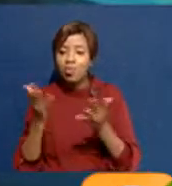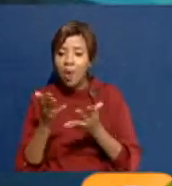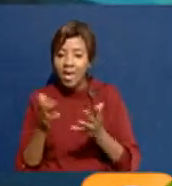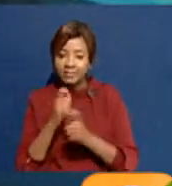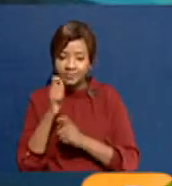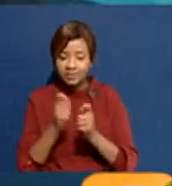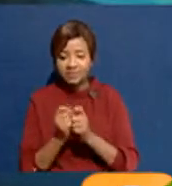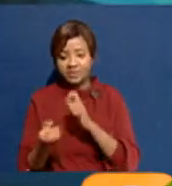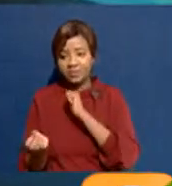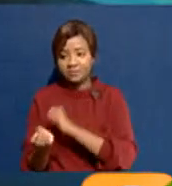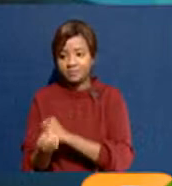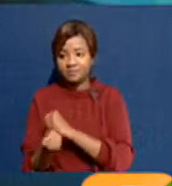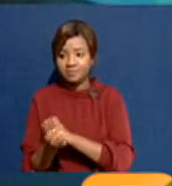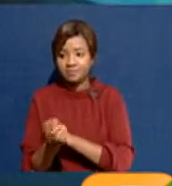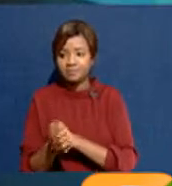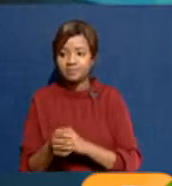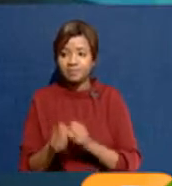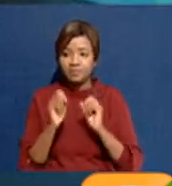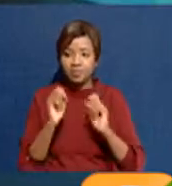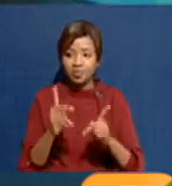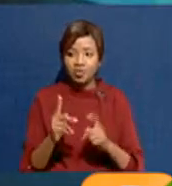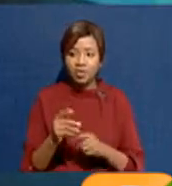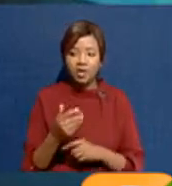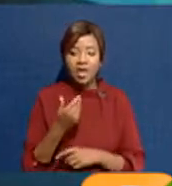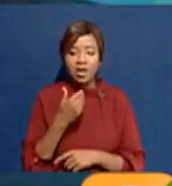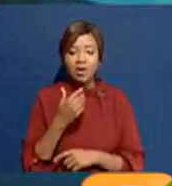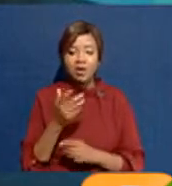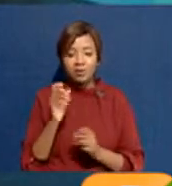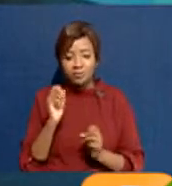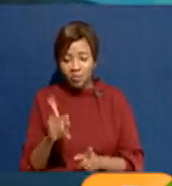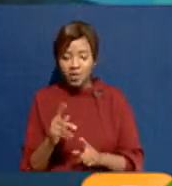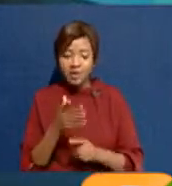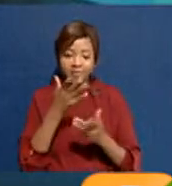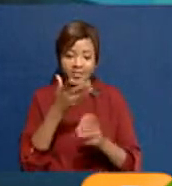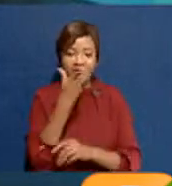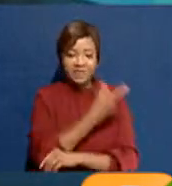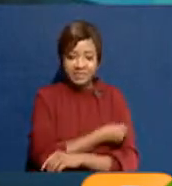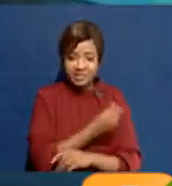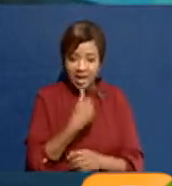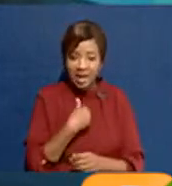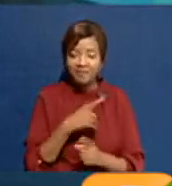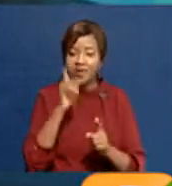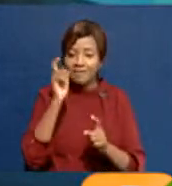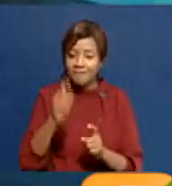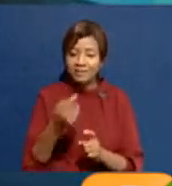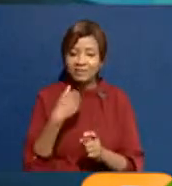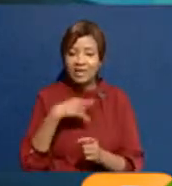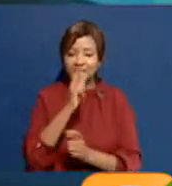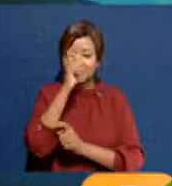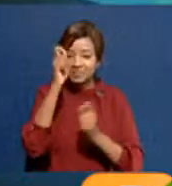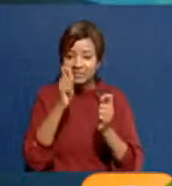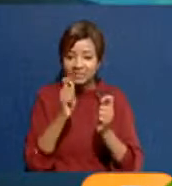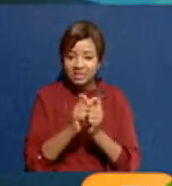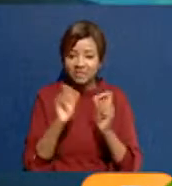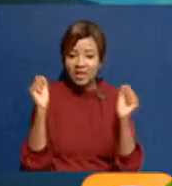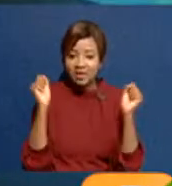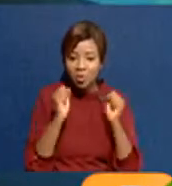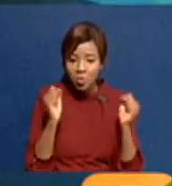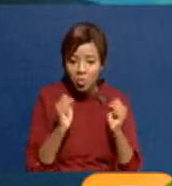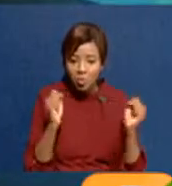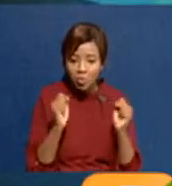have vaccines need to be stored in a certain temperature. If they are not stored in a certain temperature, they will go